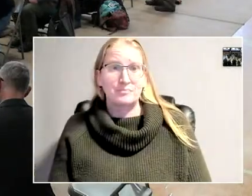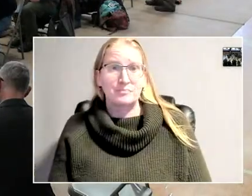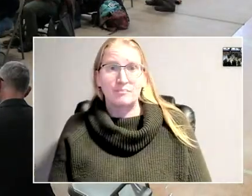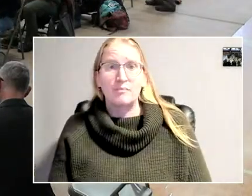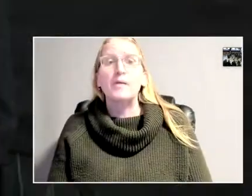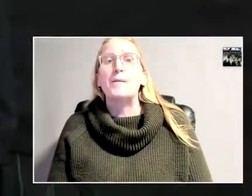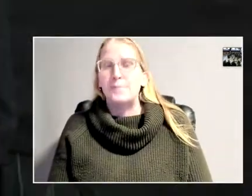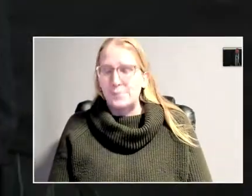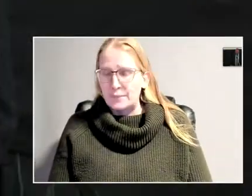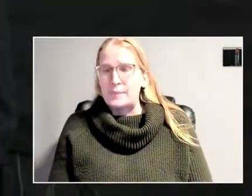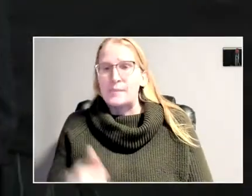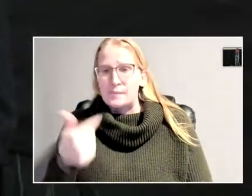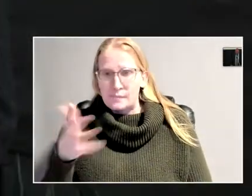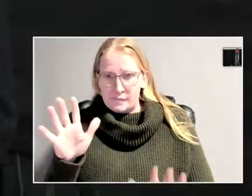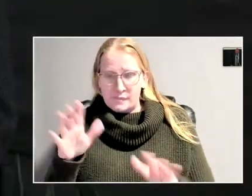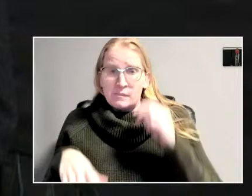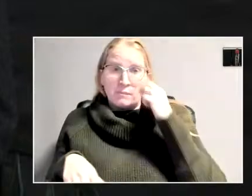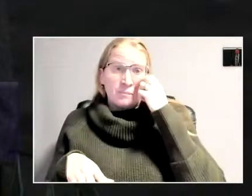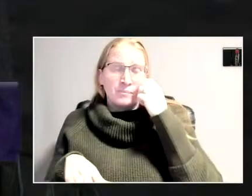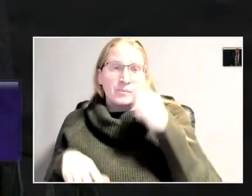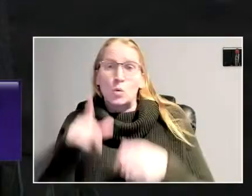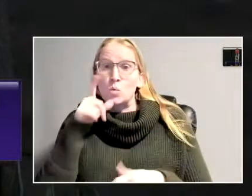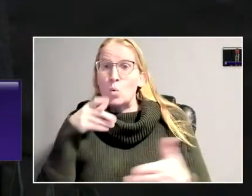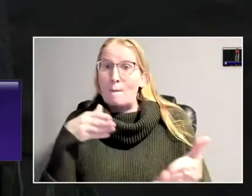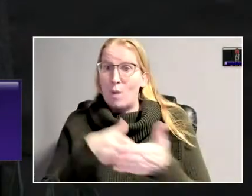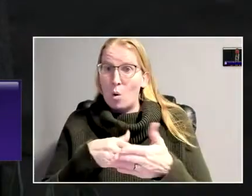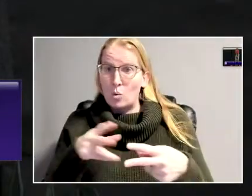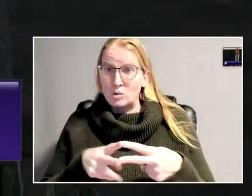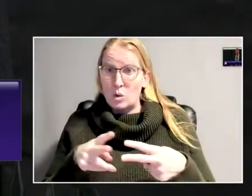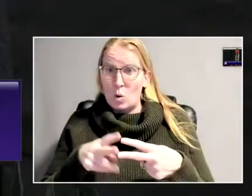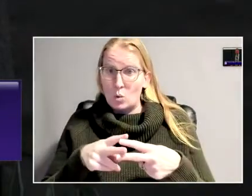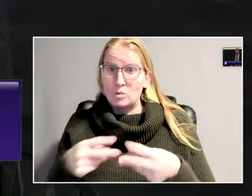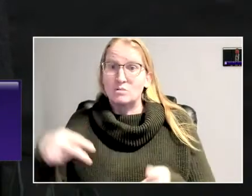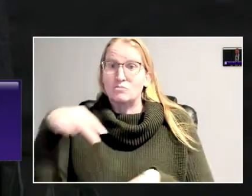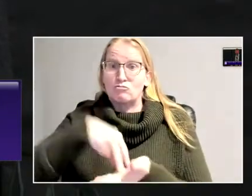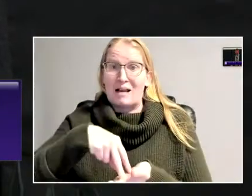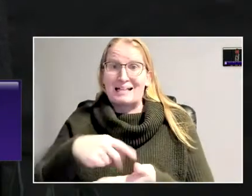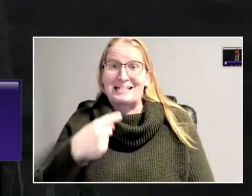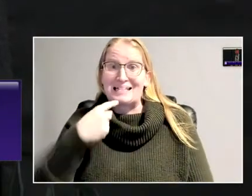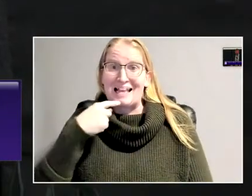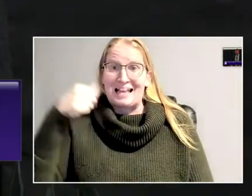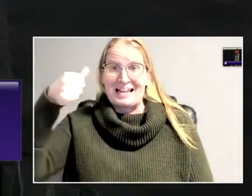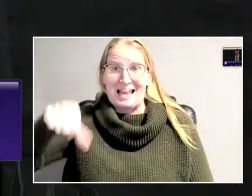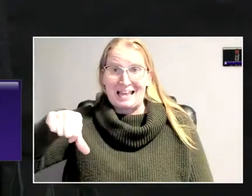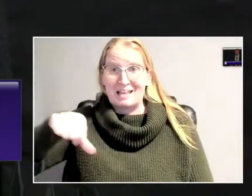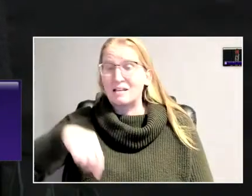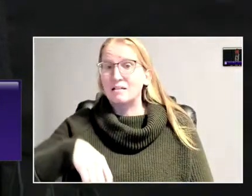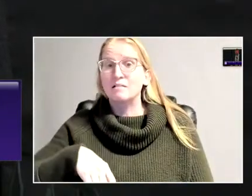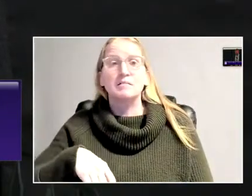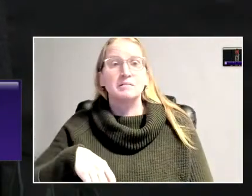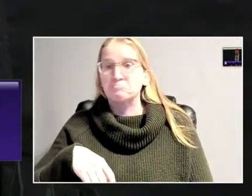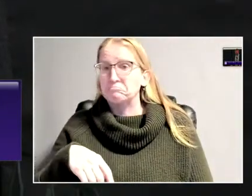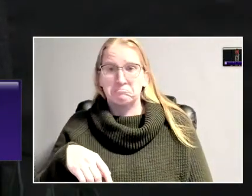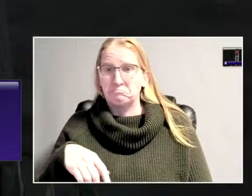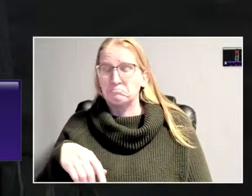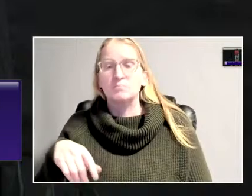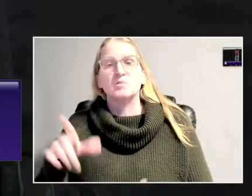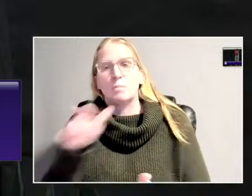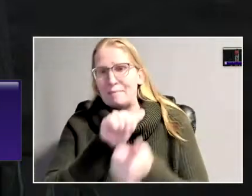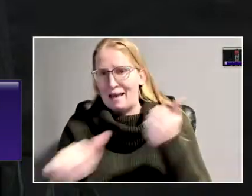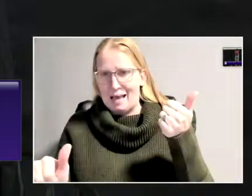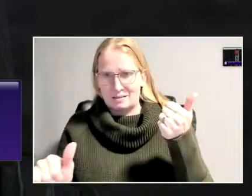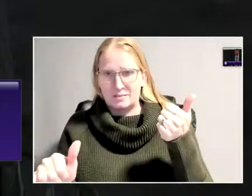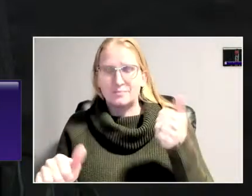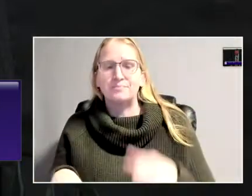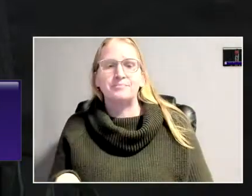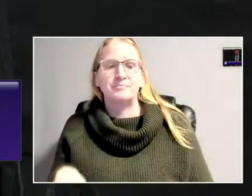thank you any uh all those opposed please rise and say nay that carries by unanimous vote thank you